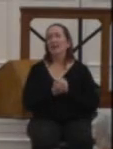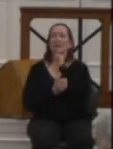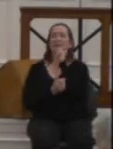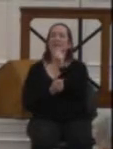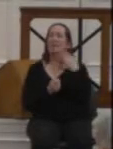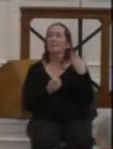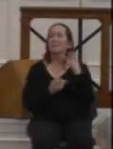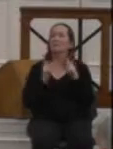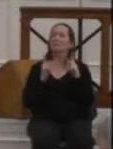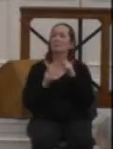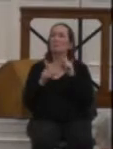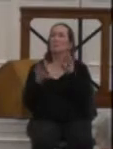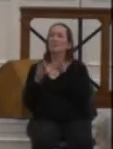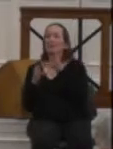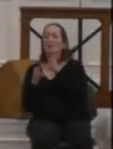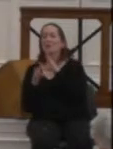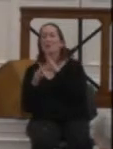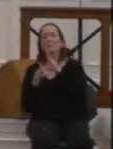It's just our fear.